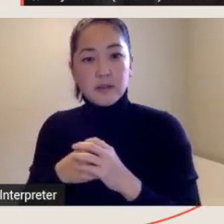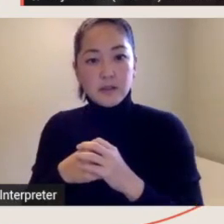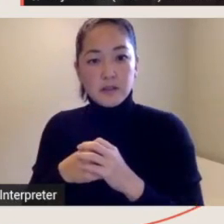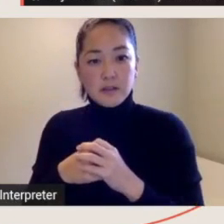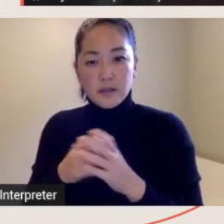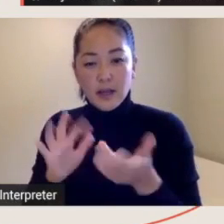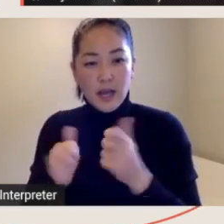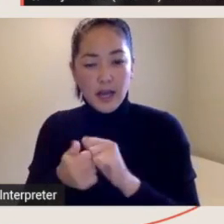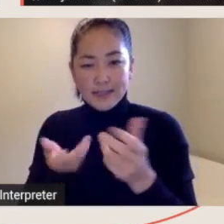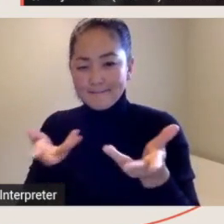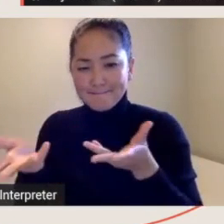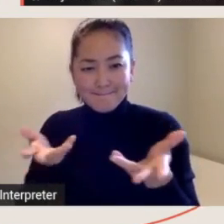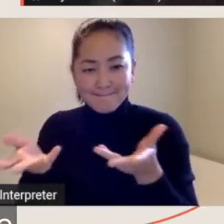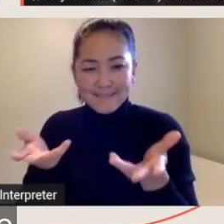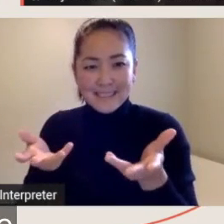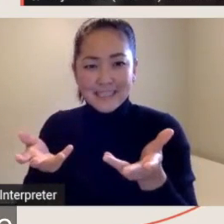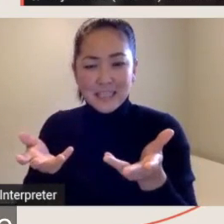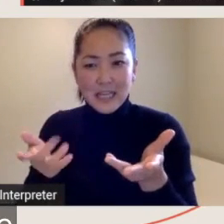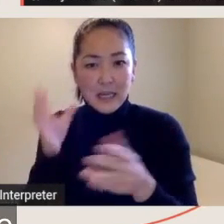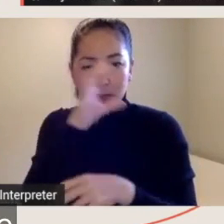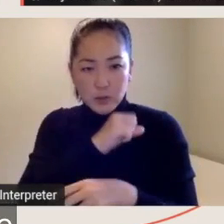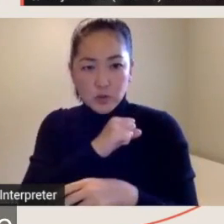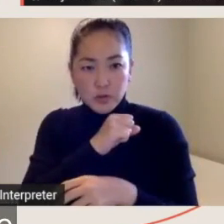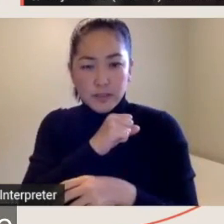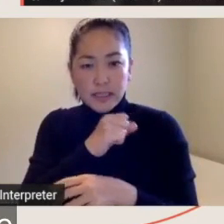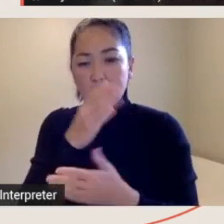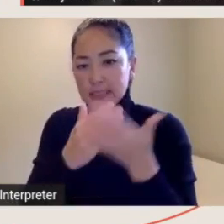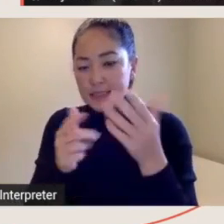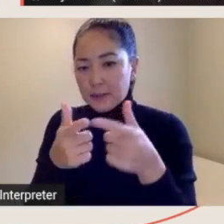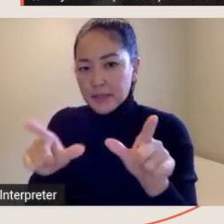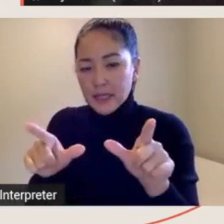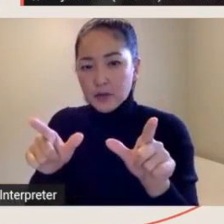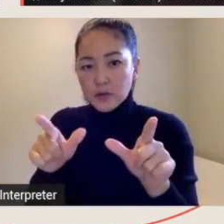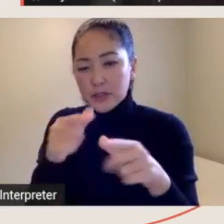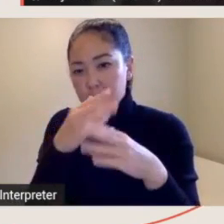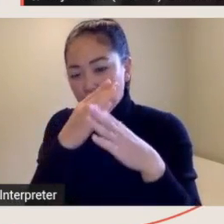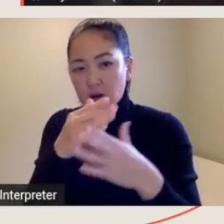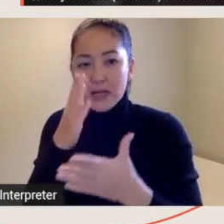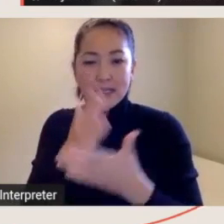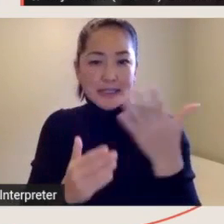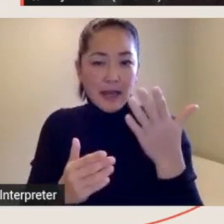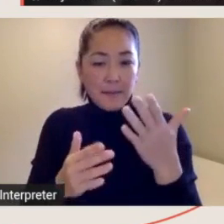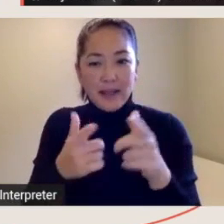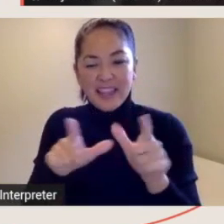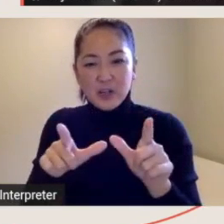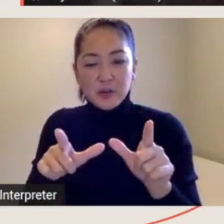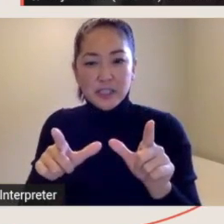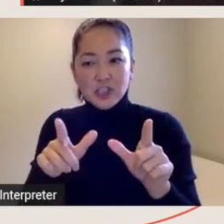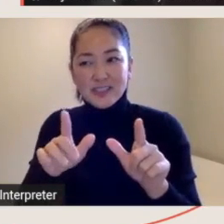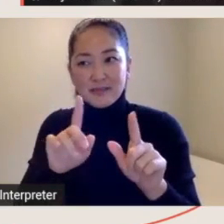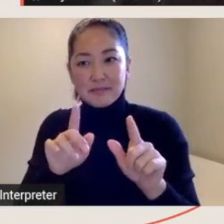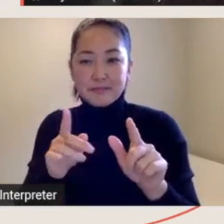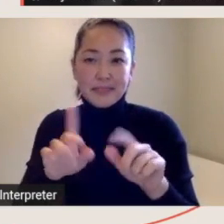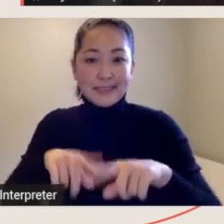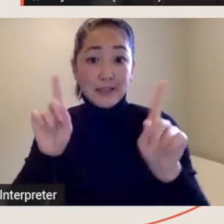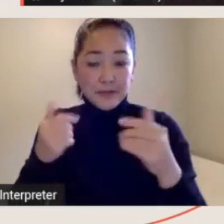how did you work around sort of like, I'm assuming there were some language barriers with some dialects at least, and how you